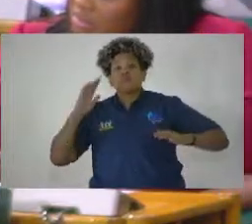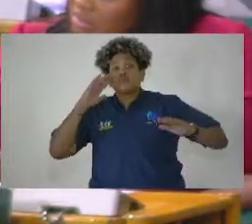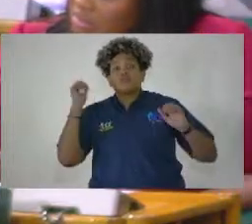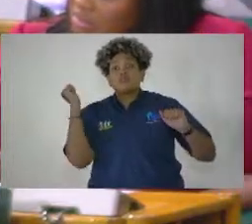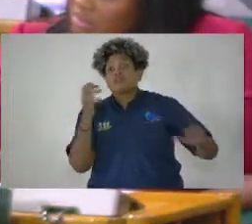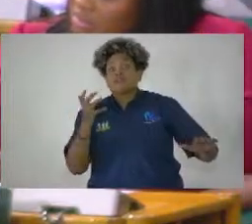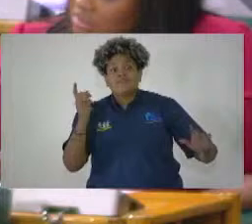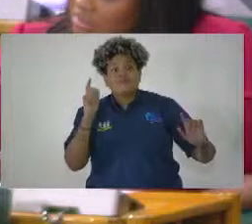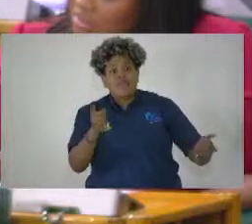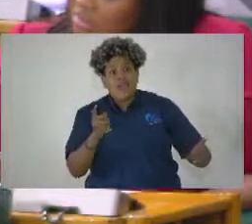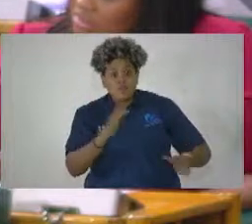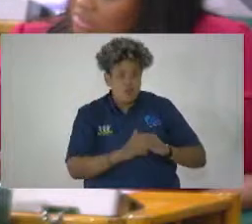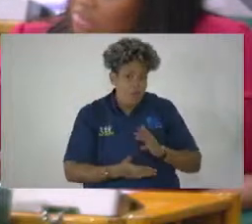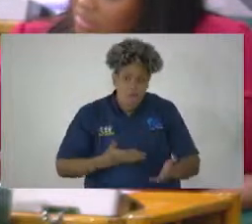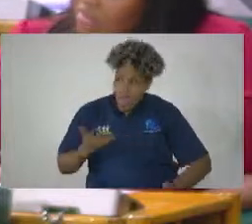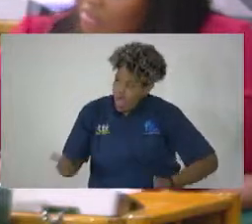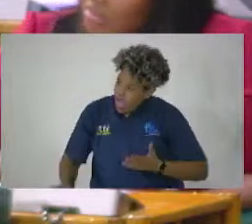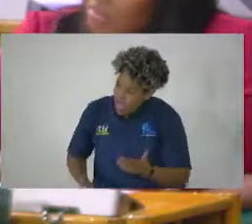heavy blow.